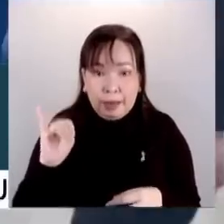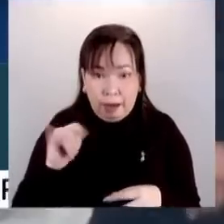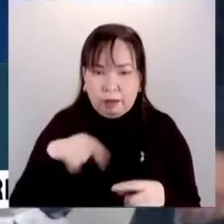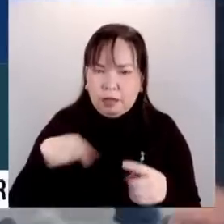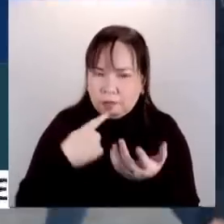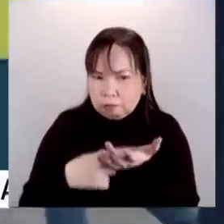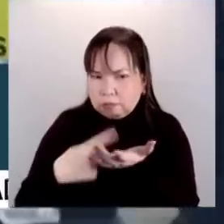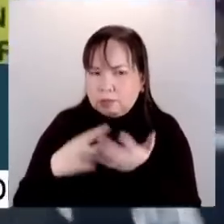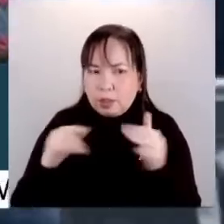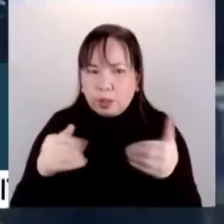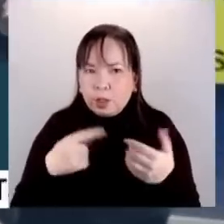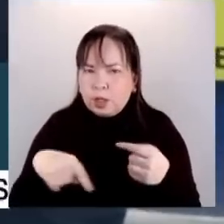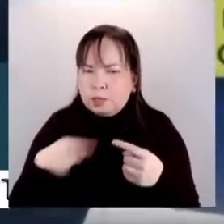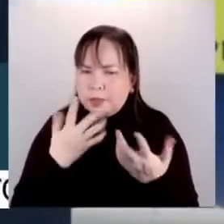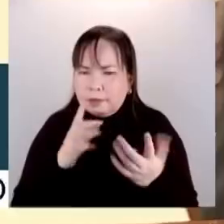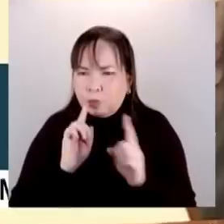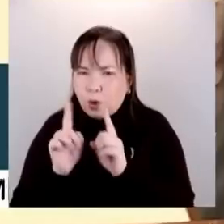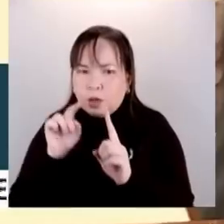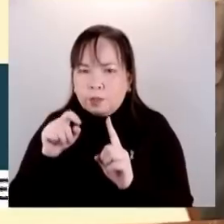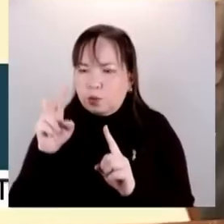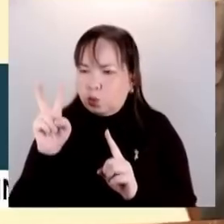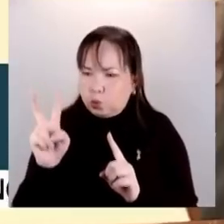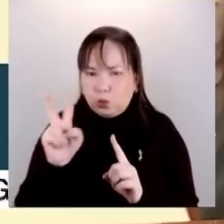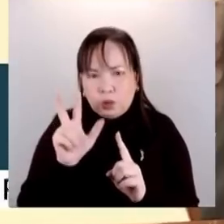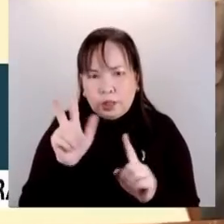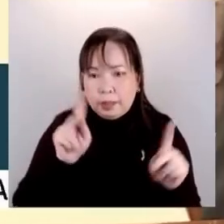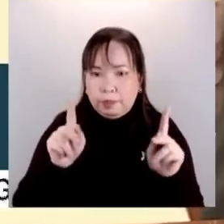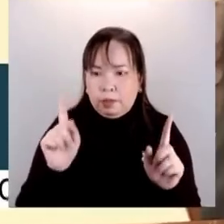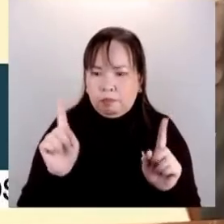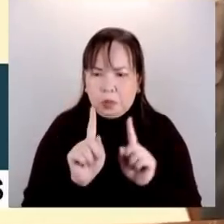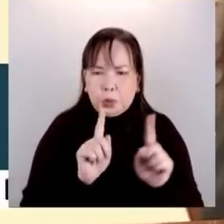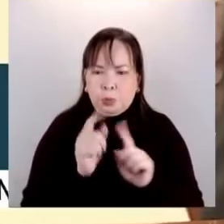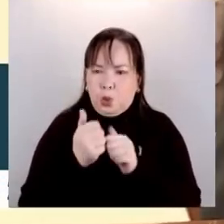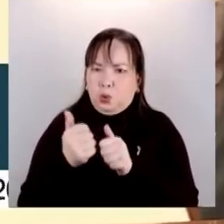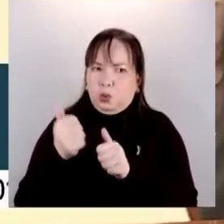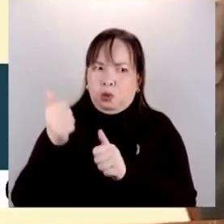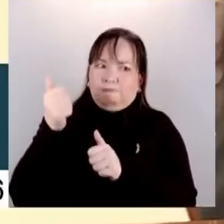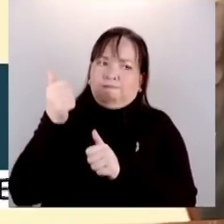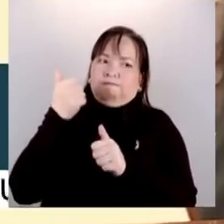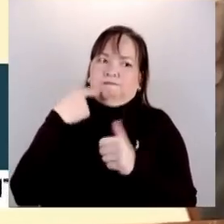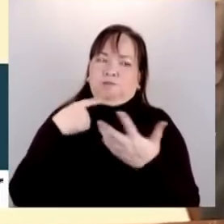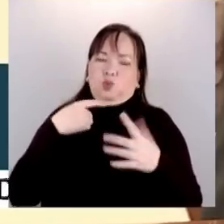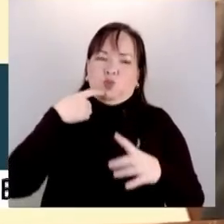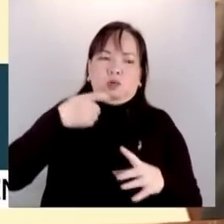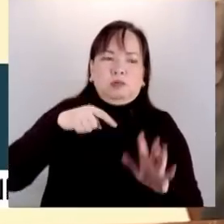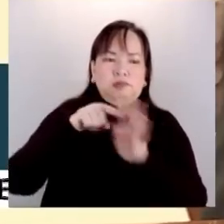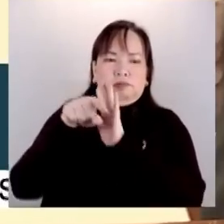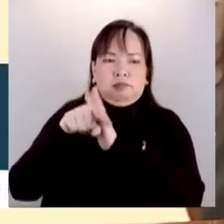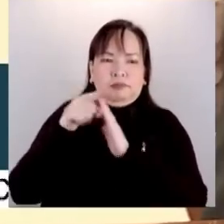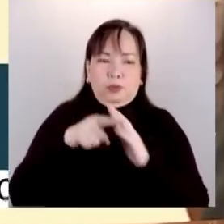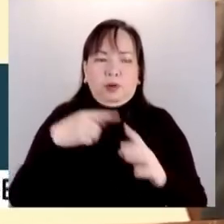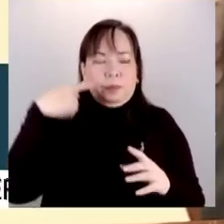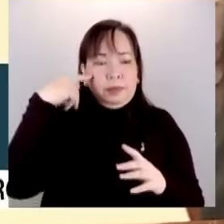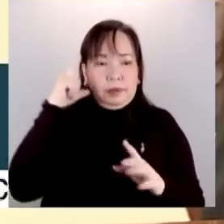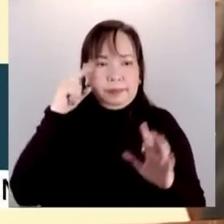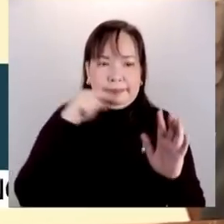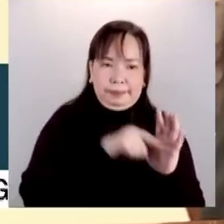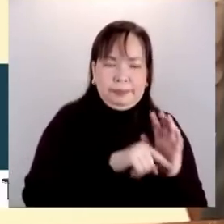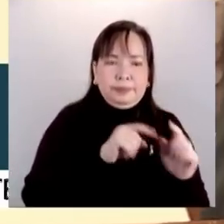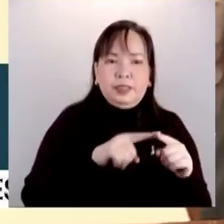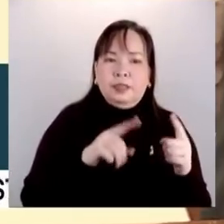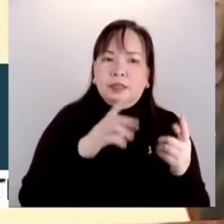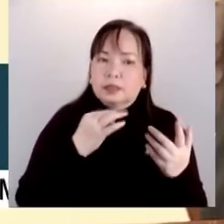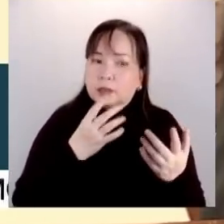and they need to talk to 2 to 3 personalities who are, quote, very high in the chain in the Lapid case. Remulla declined to name any of the possible